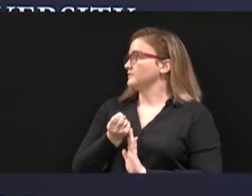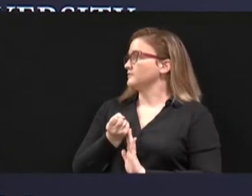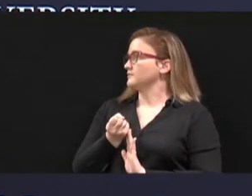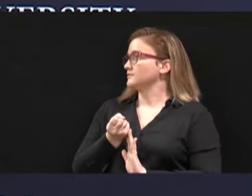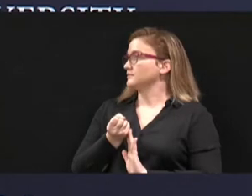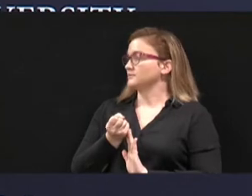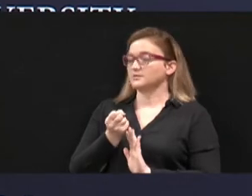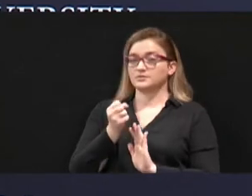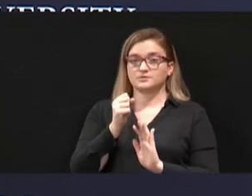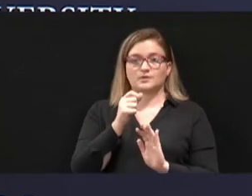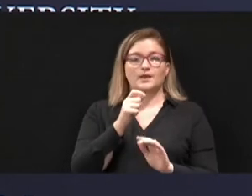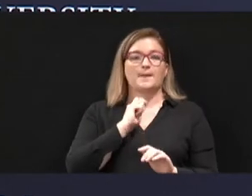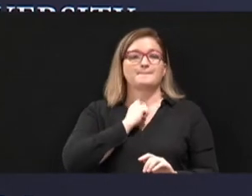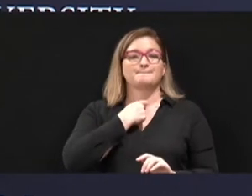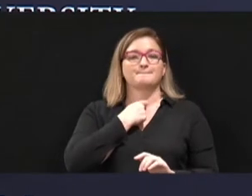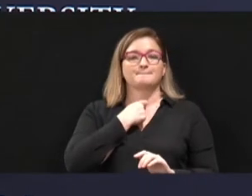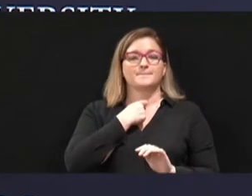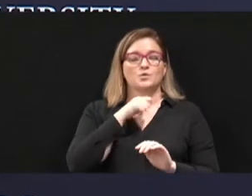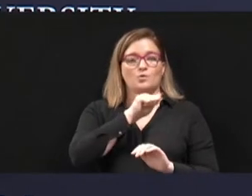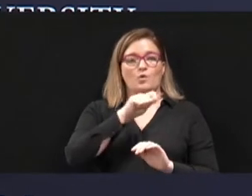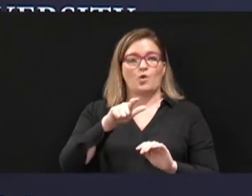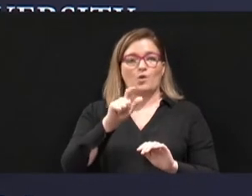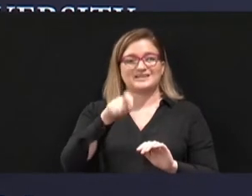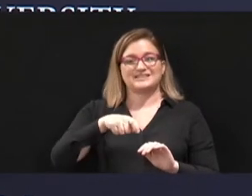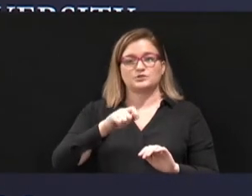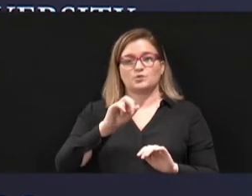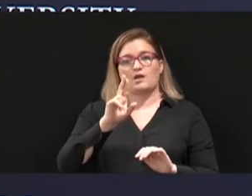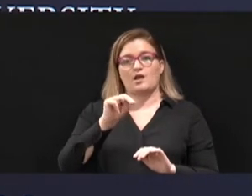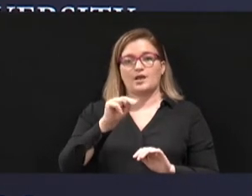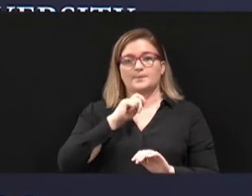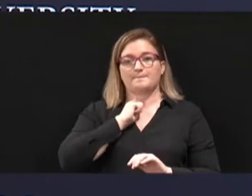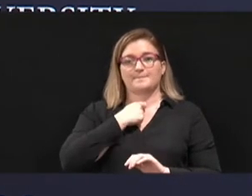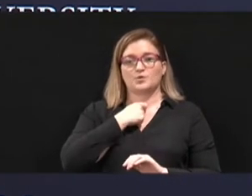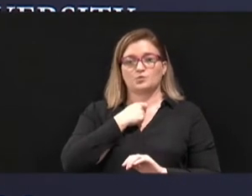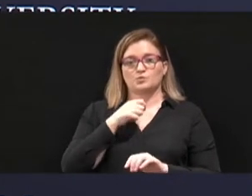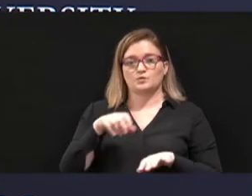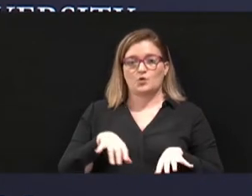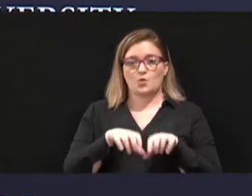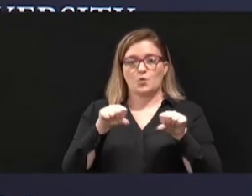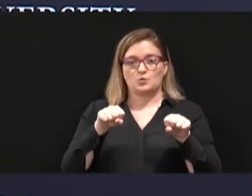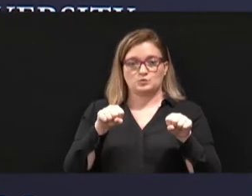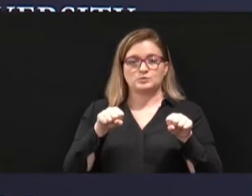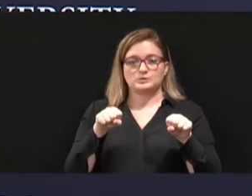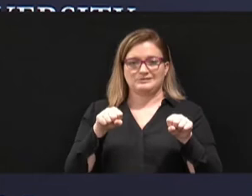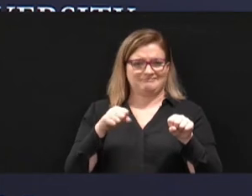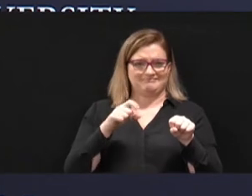all. We'll have to unmute once we do. I'm not sure what the